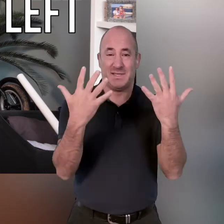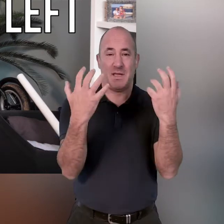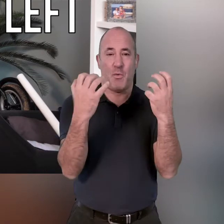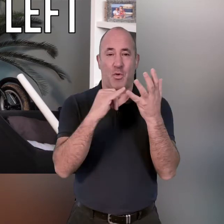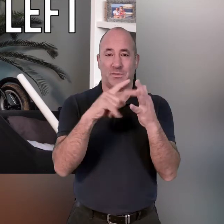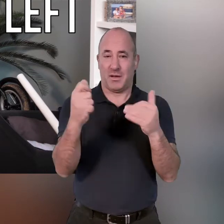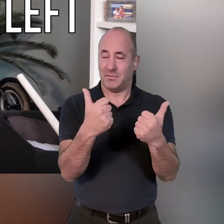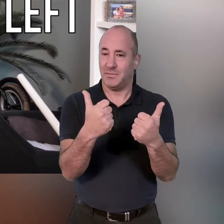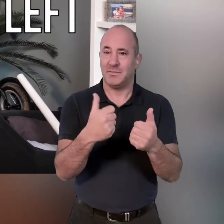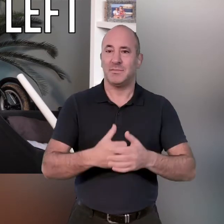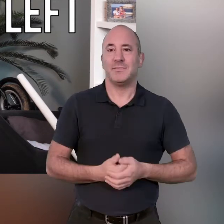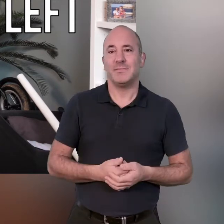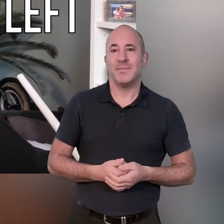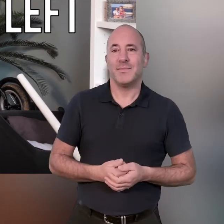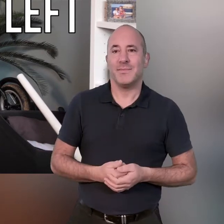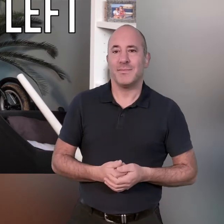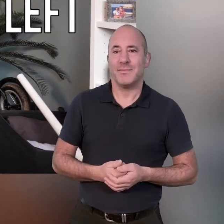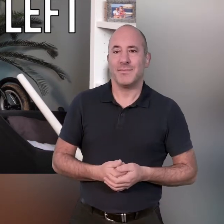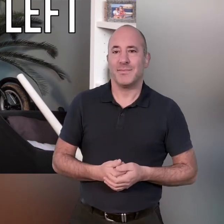Last 10 now.